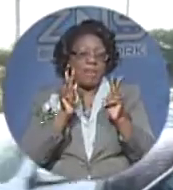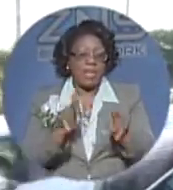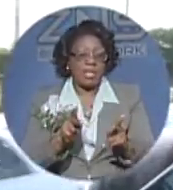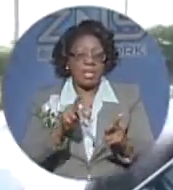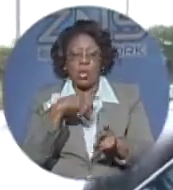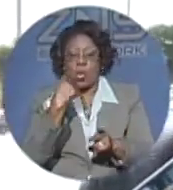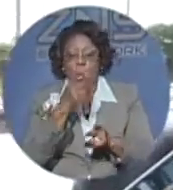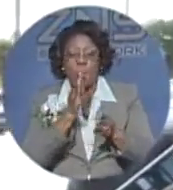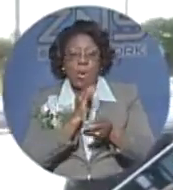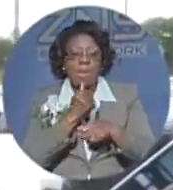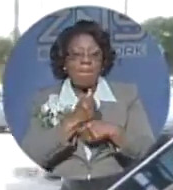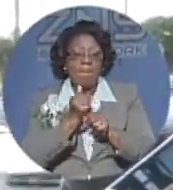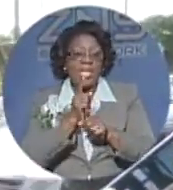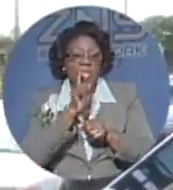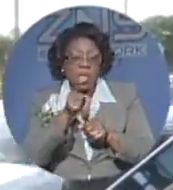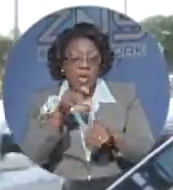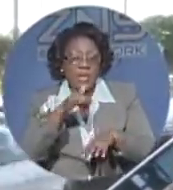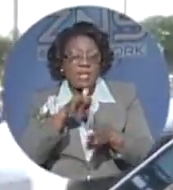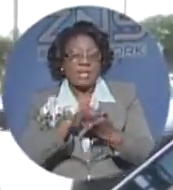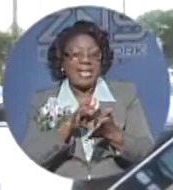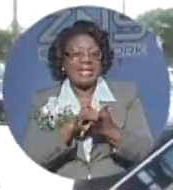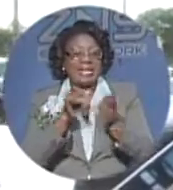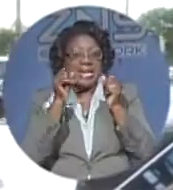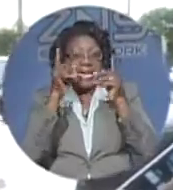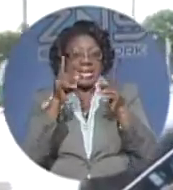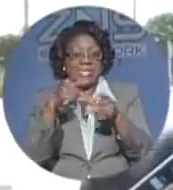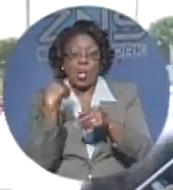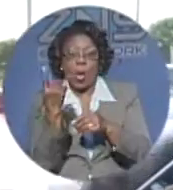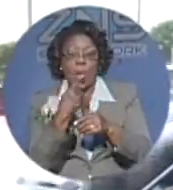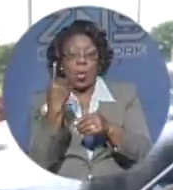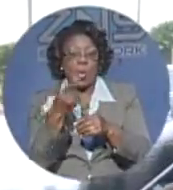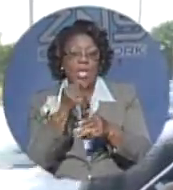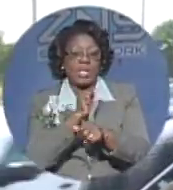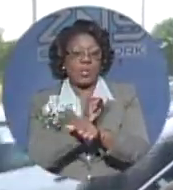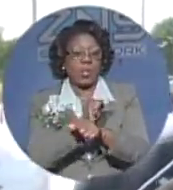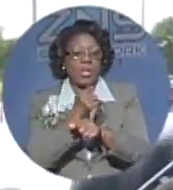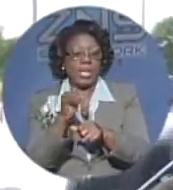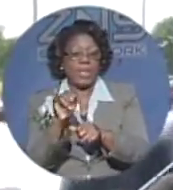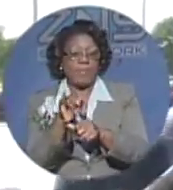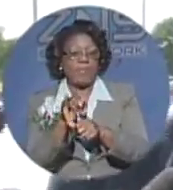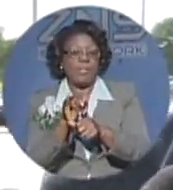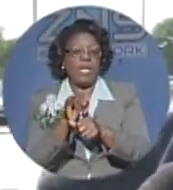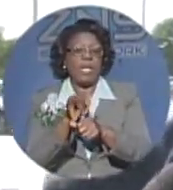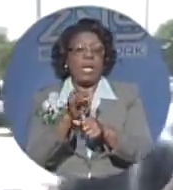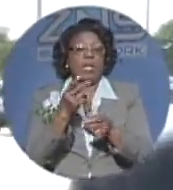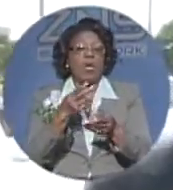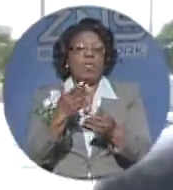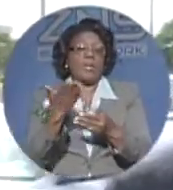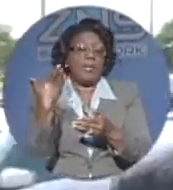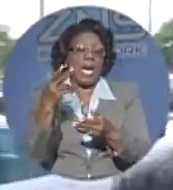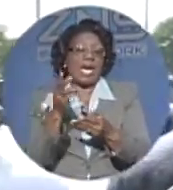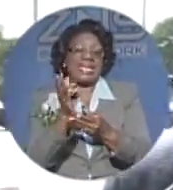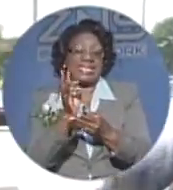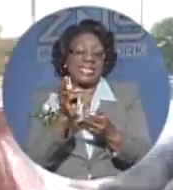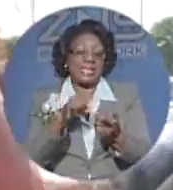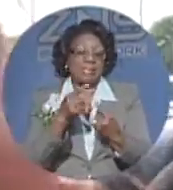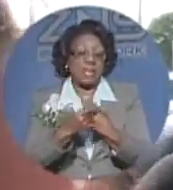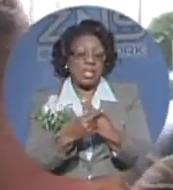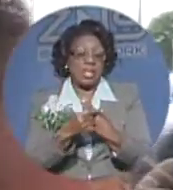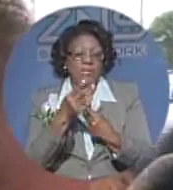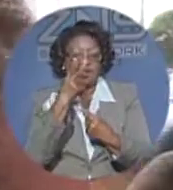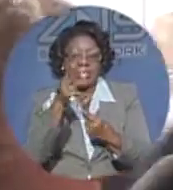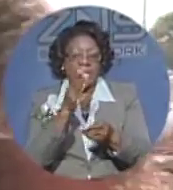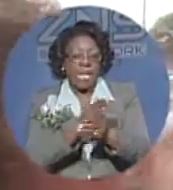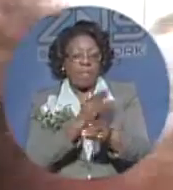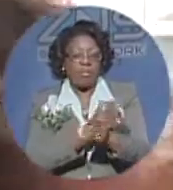many challenges. Over the past several months, I'm sure you have noticed a tremendous improvement. That is something that we're going to have to